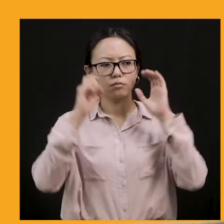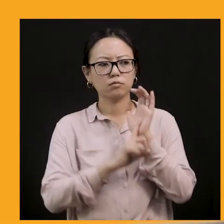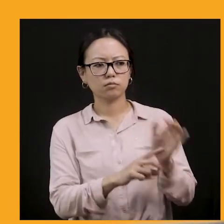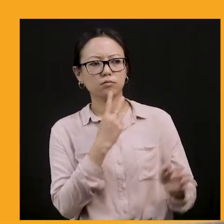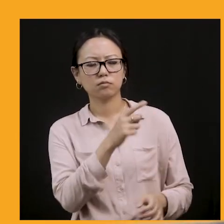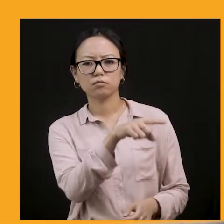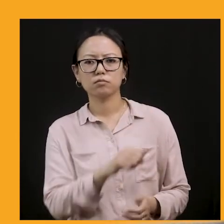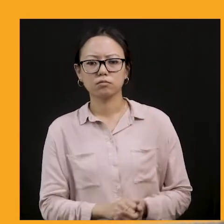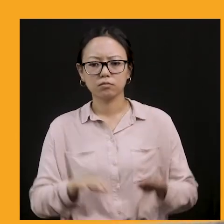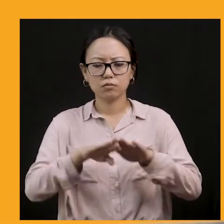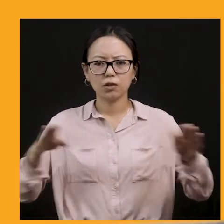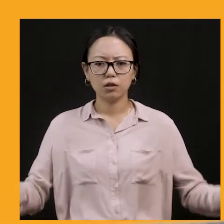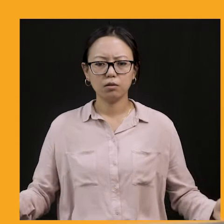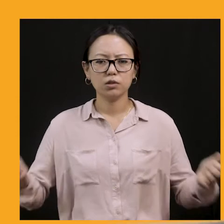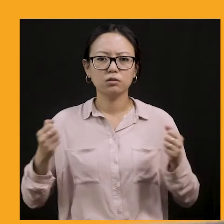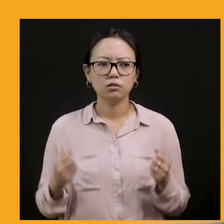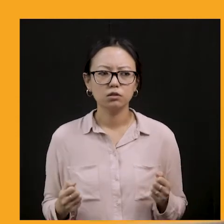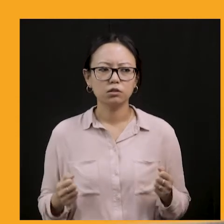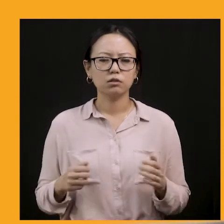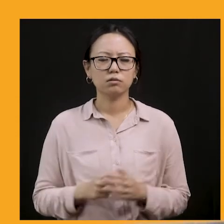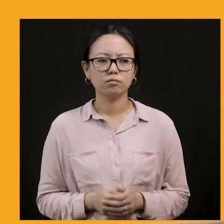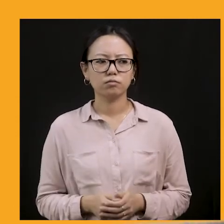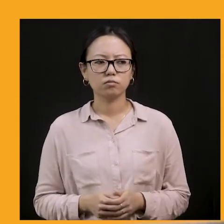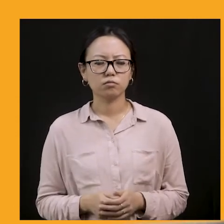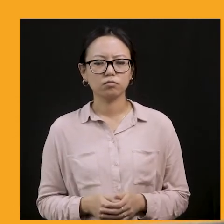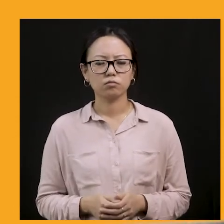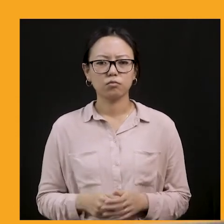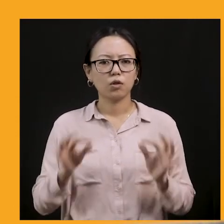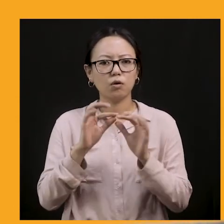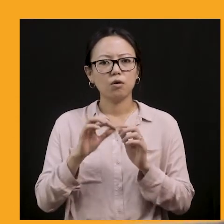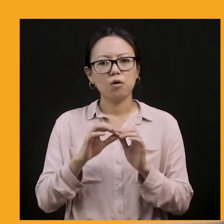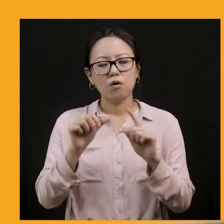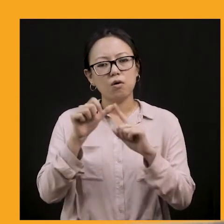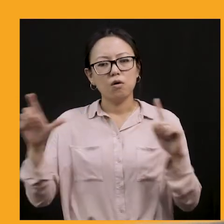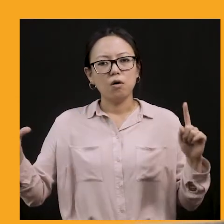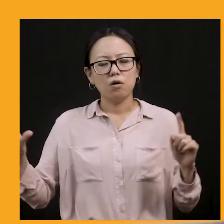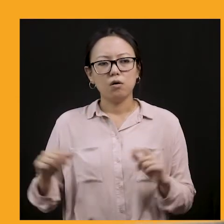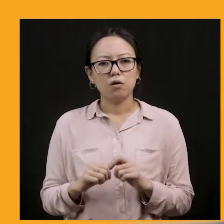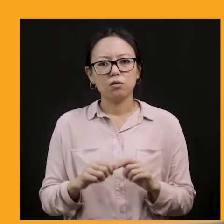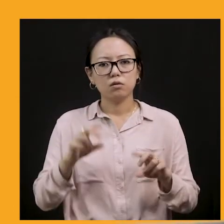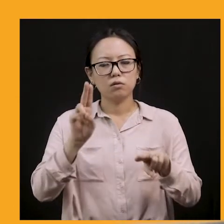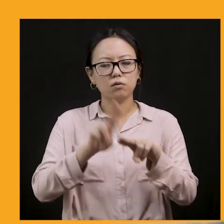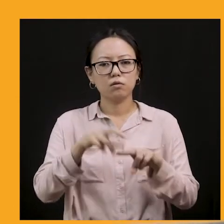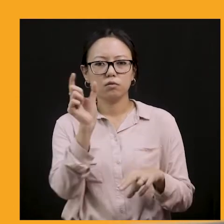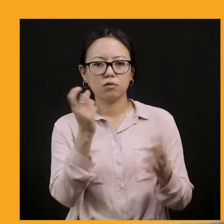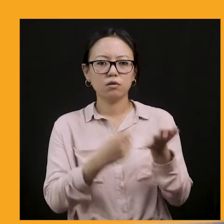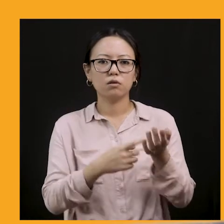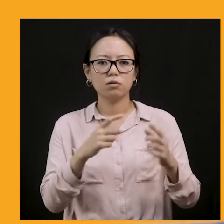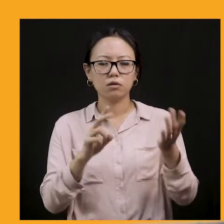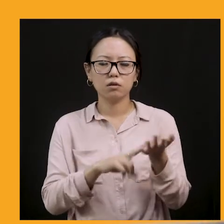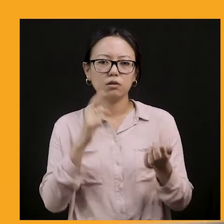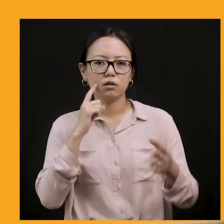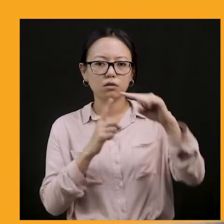furnitures. So table, chair, they all come under these furnitures. And at home, dear